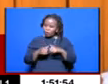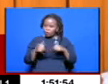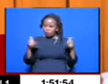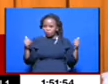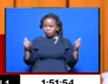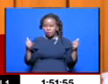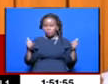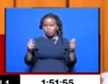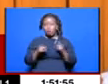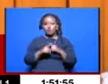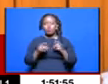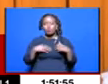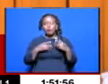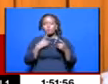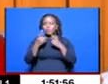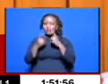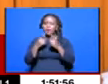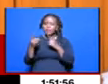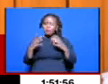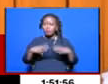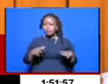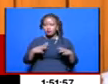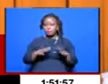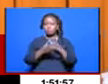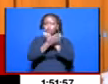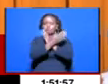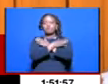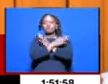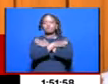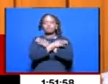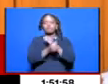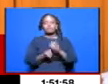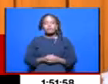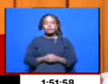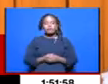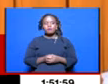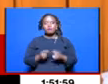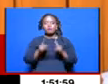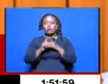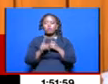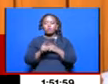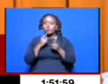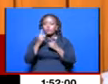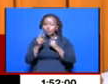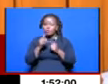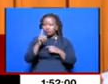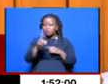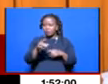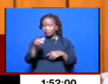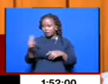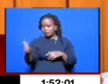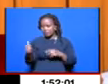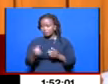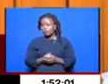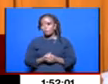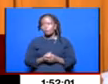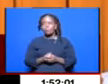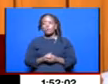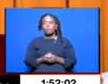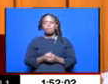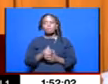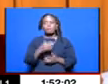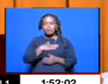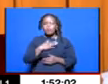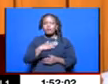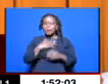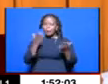all my colleagues. I'll also refer to them one after the other. I find myself substantially